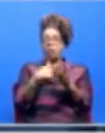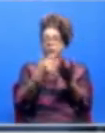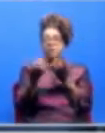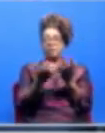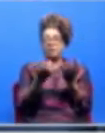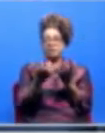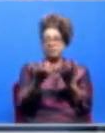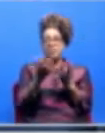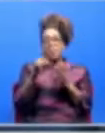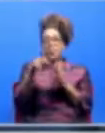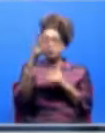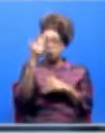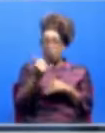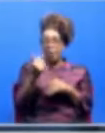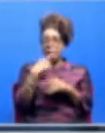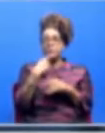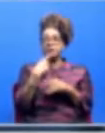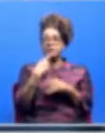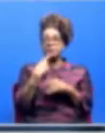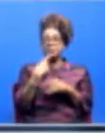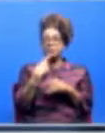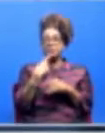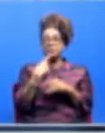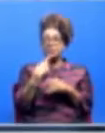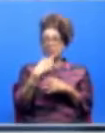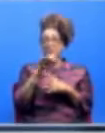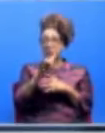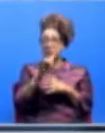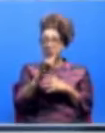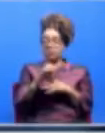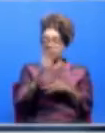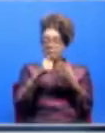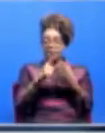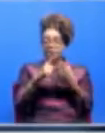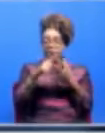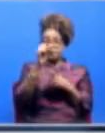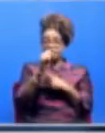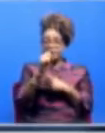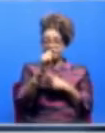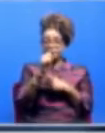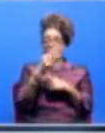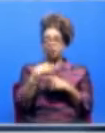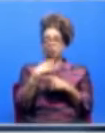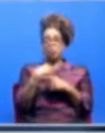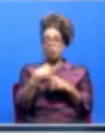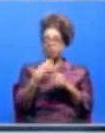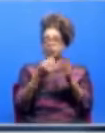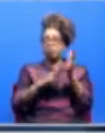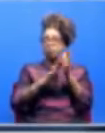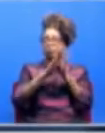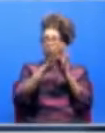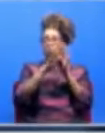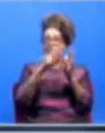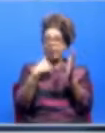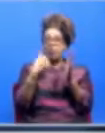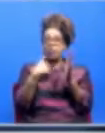consuming our services? That's why you see us saying that in this five-year plan, we